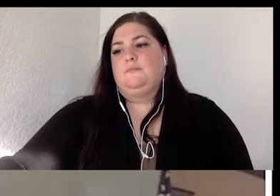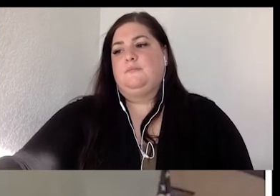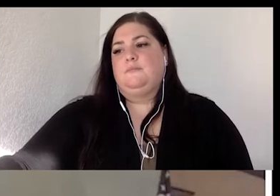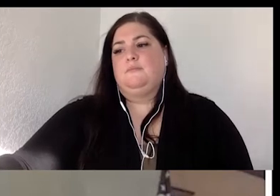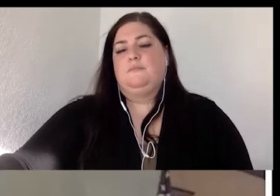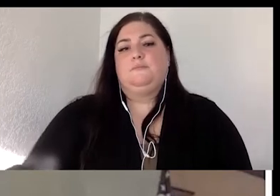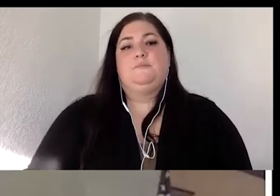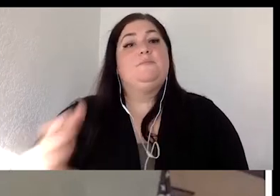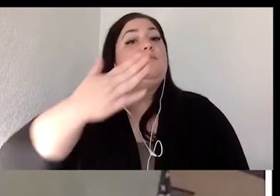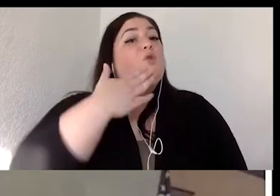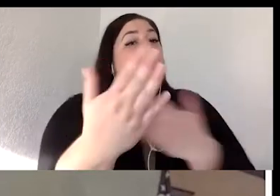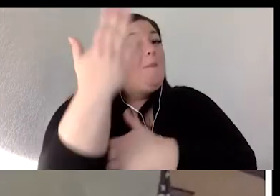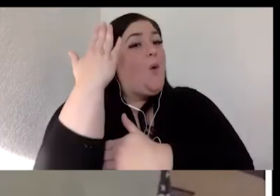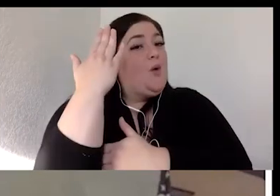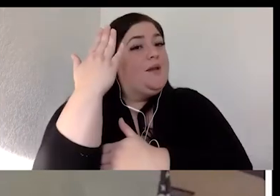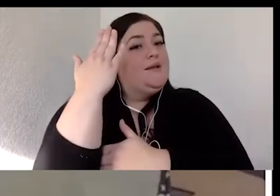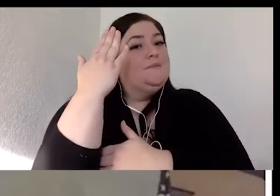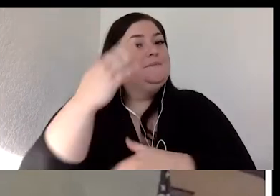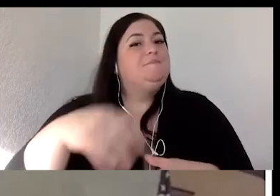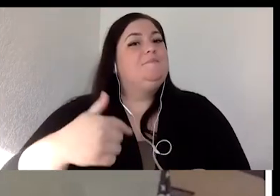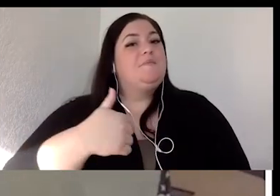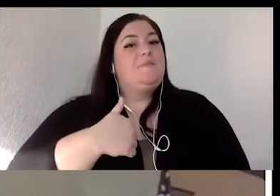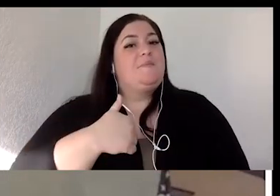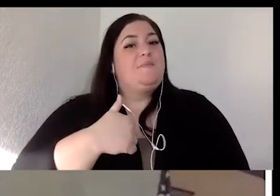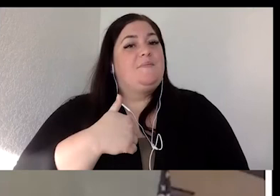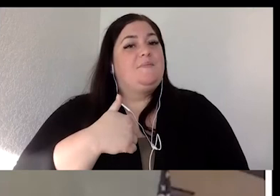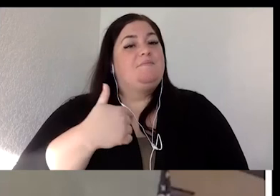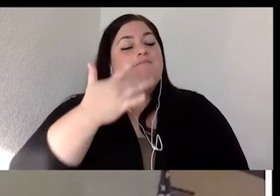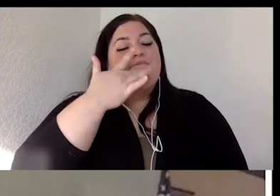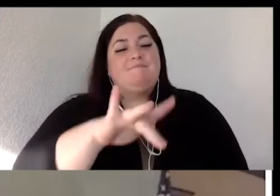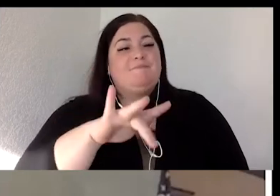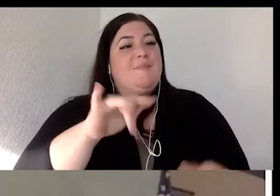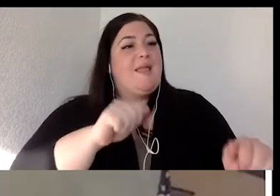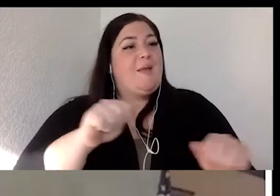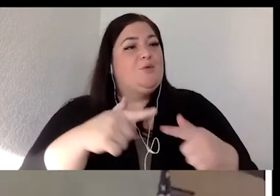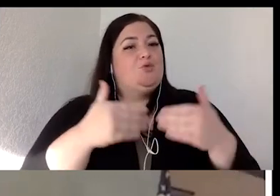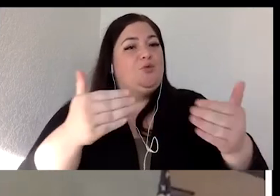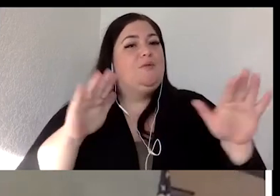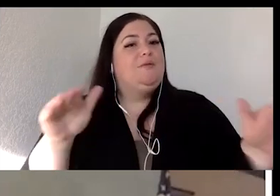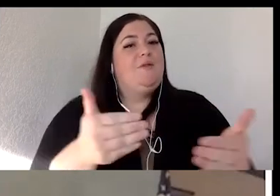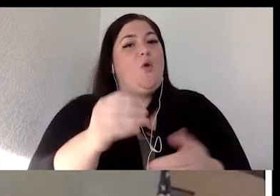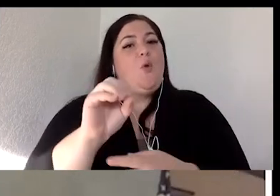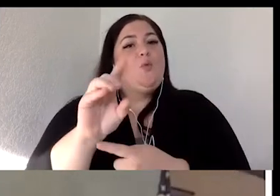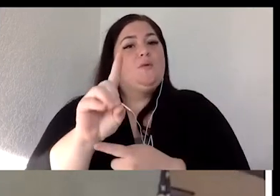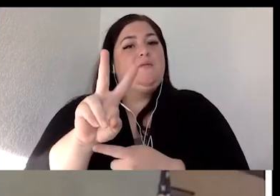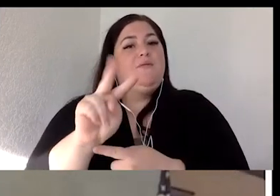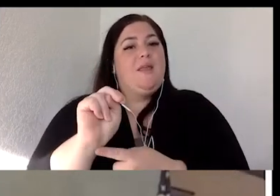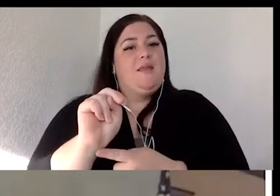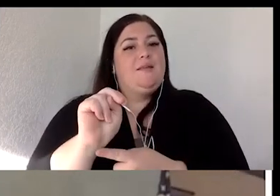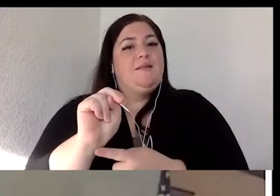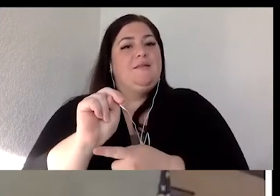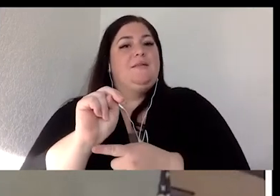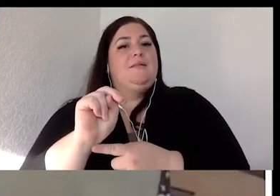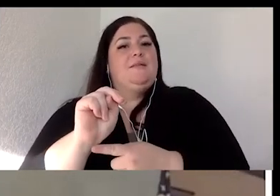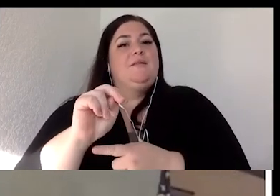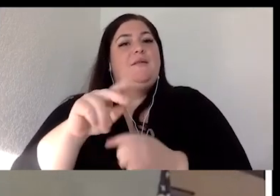Good morning. I have the privilege this morning to introduce ODVN's inaugural Leadership